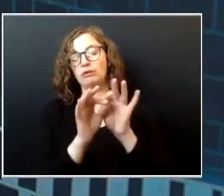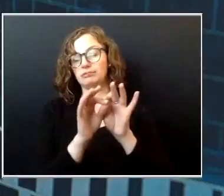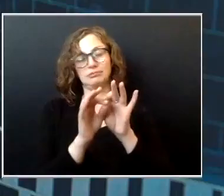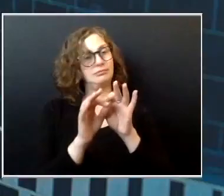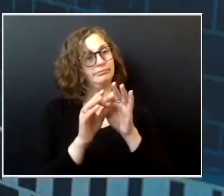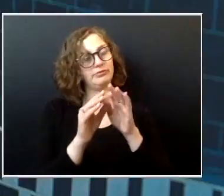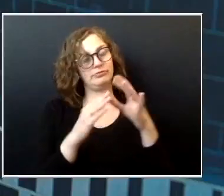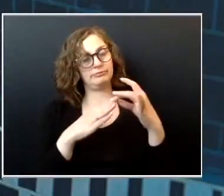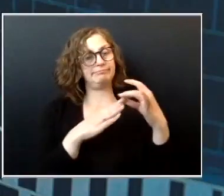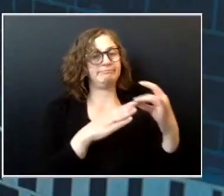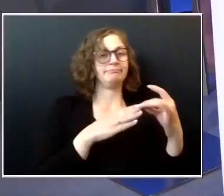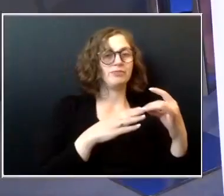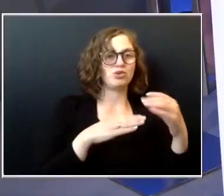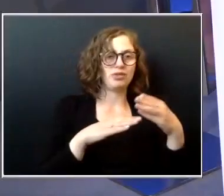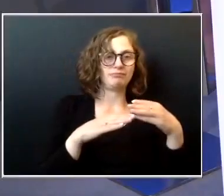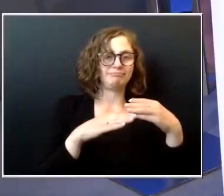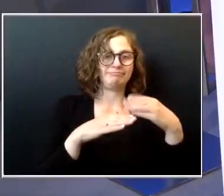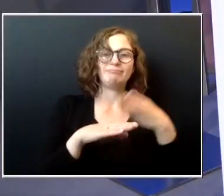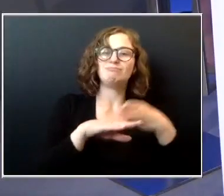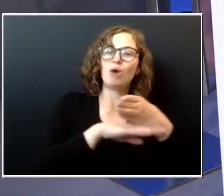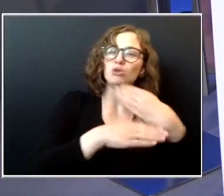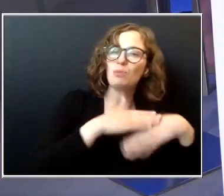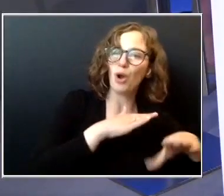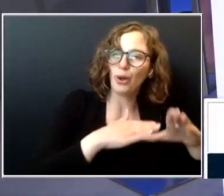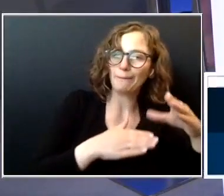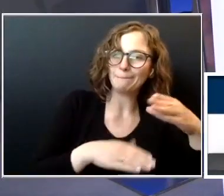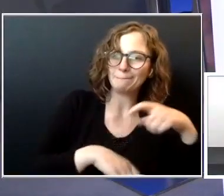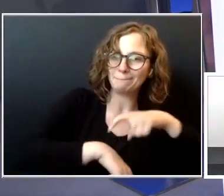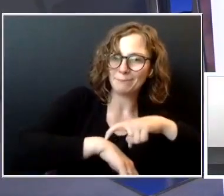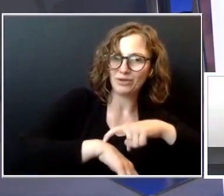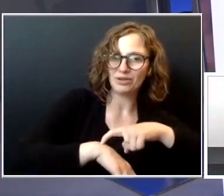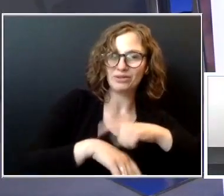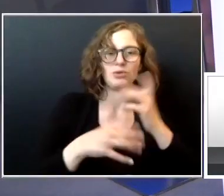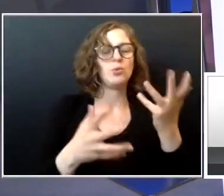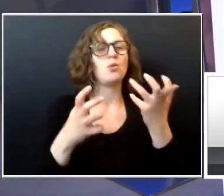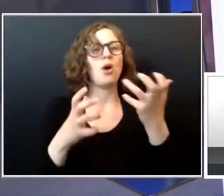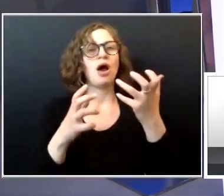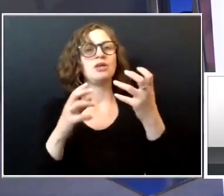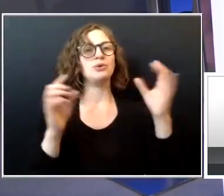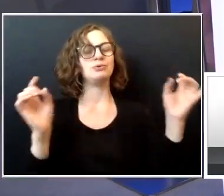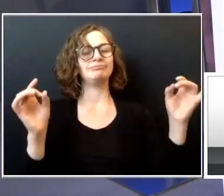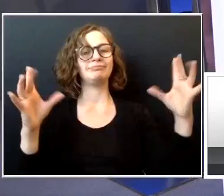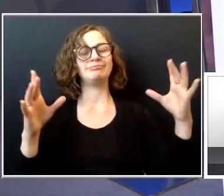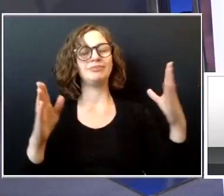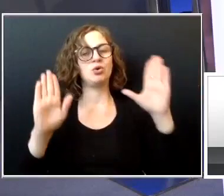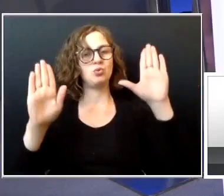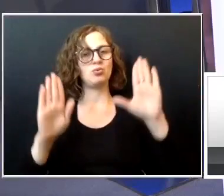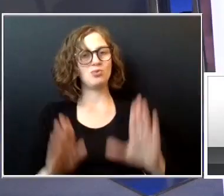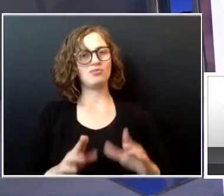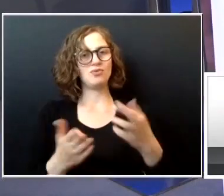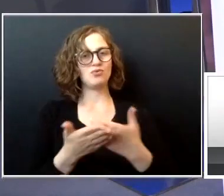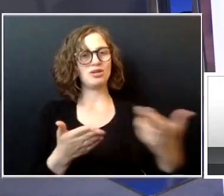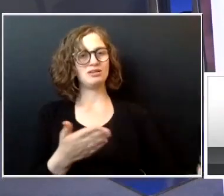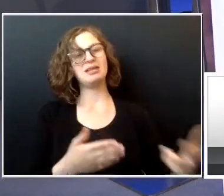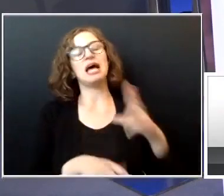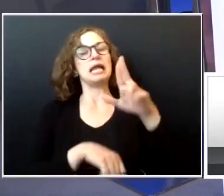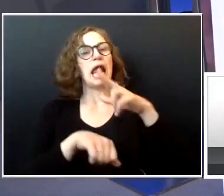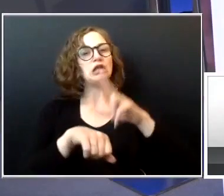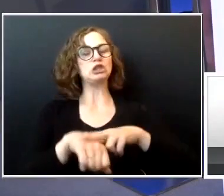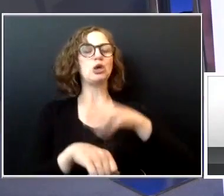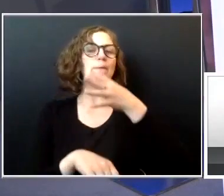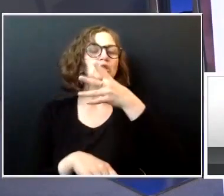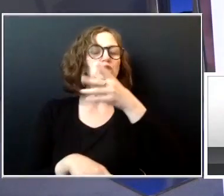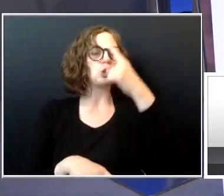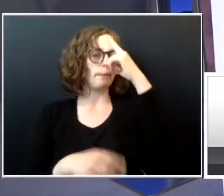along the lifespan. We want to take a moment to highlight a really great resource, the National Maternal Mental Health Hotline. Information's there on your